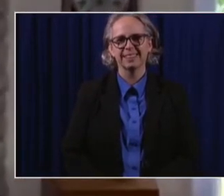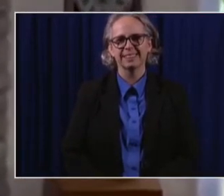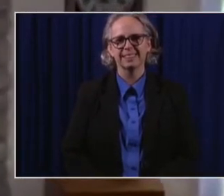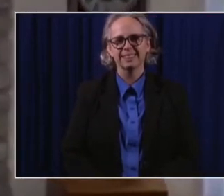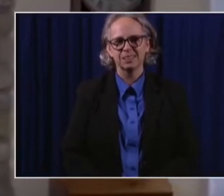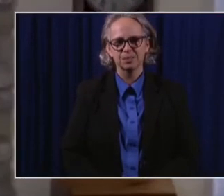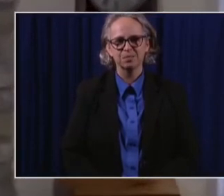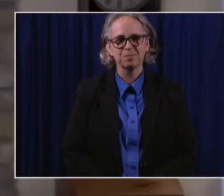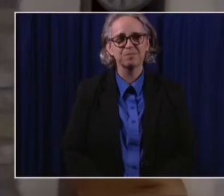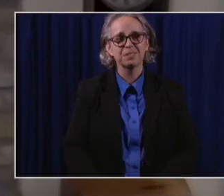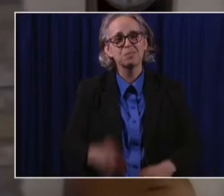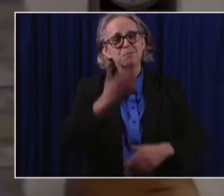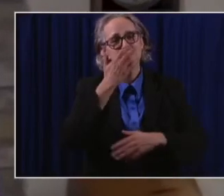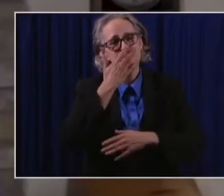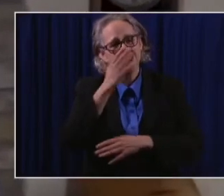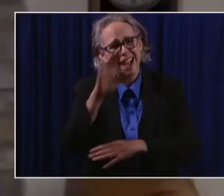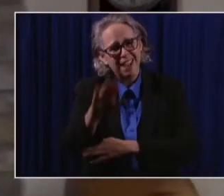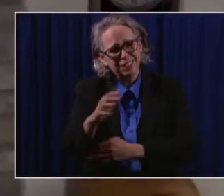Good afternoon, everyone.